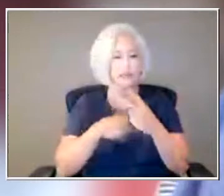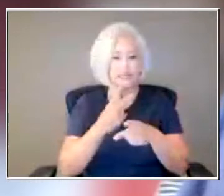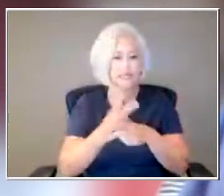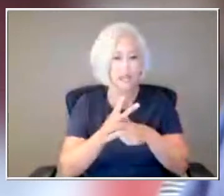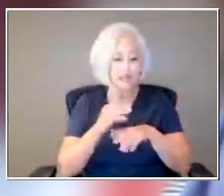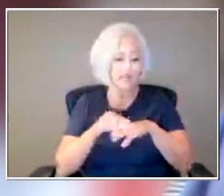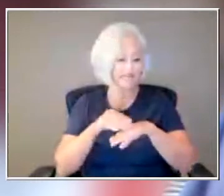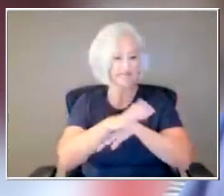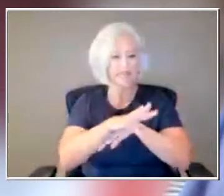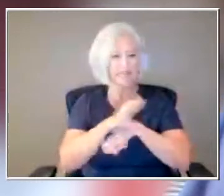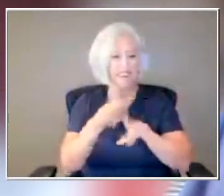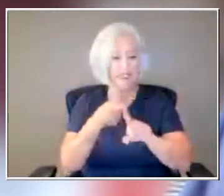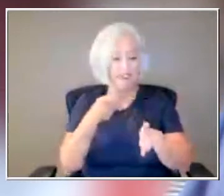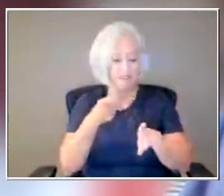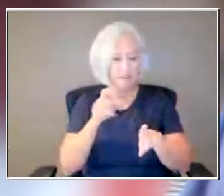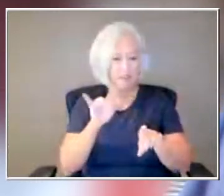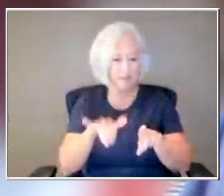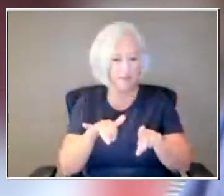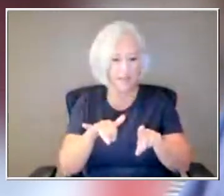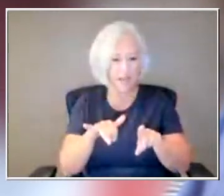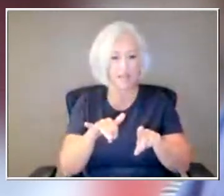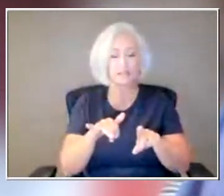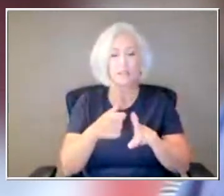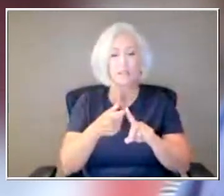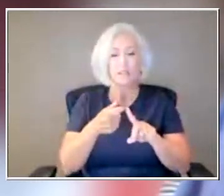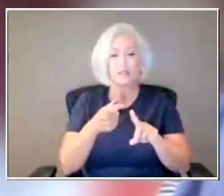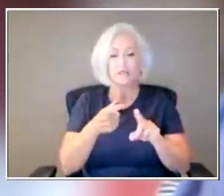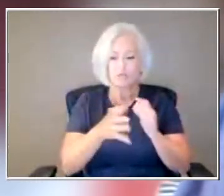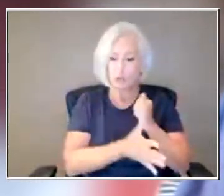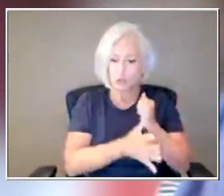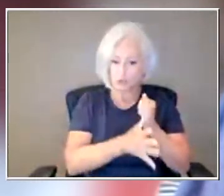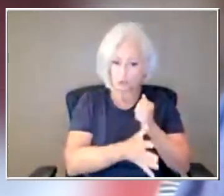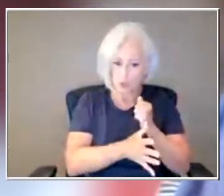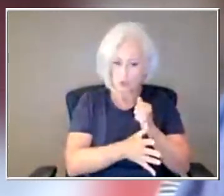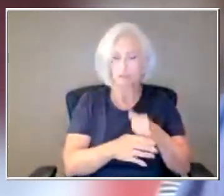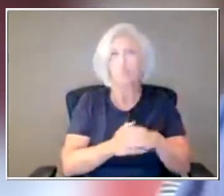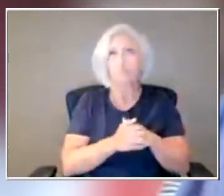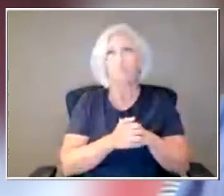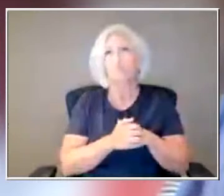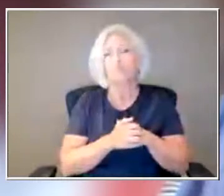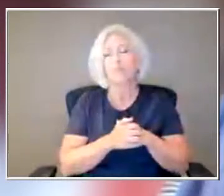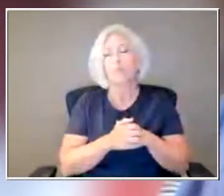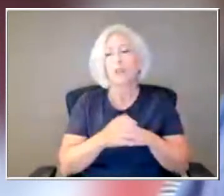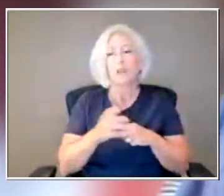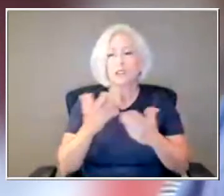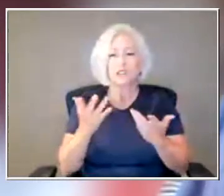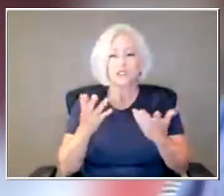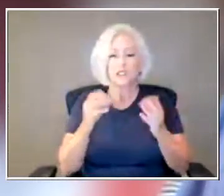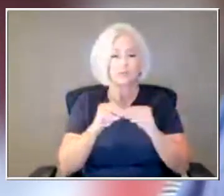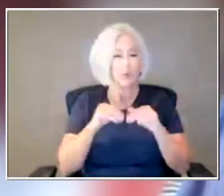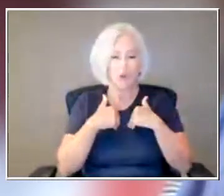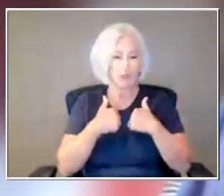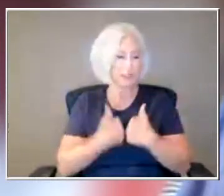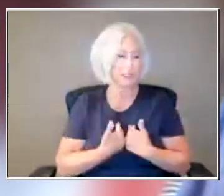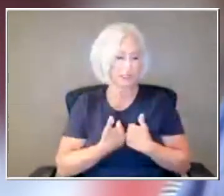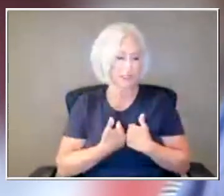effect similar to that, of course, being constipation. And just more tired when